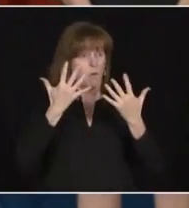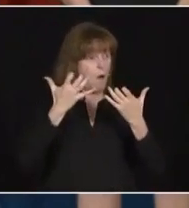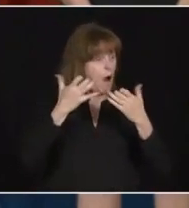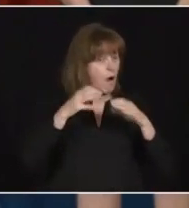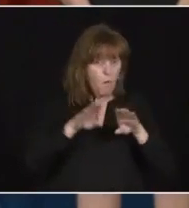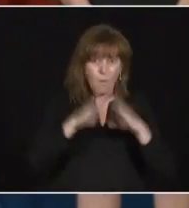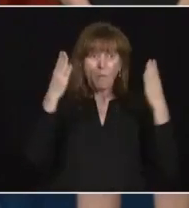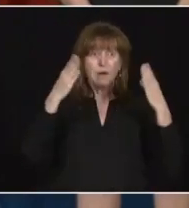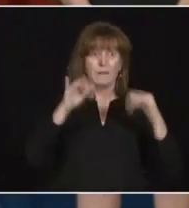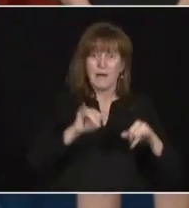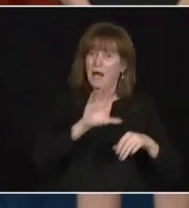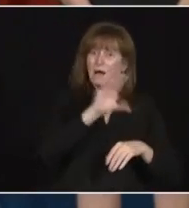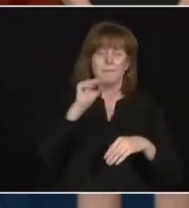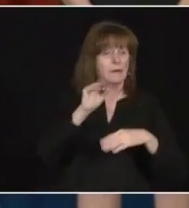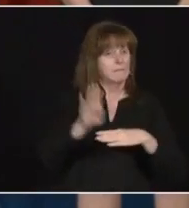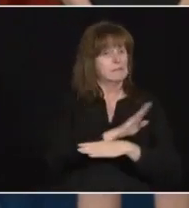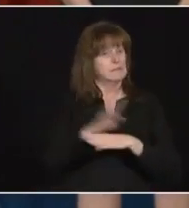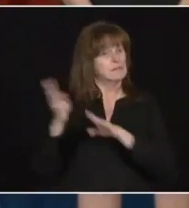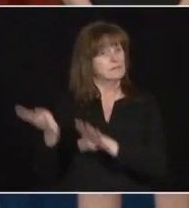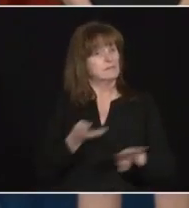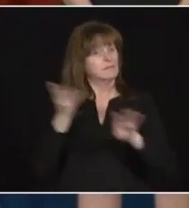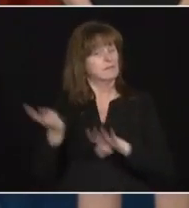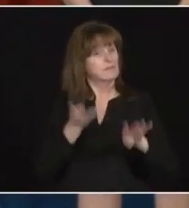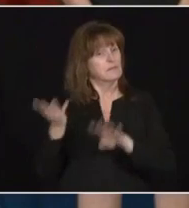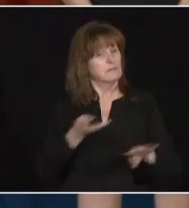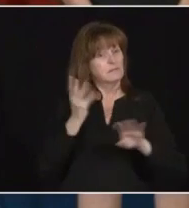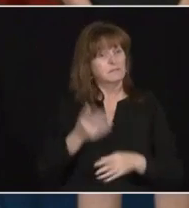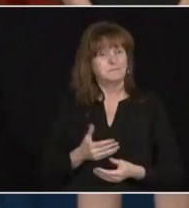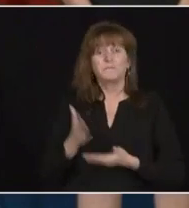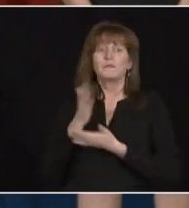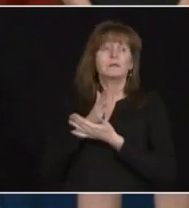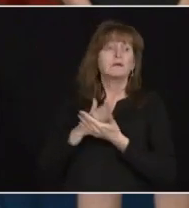the big players that don't have a facility here,